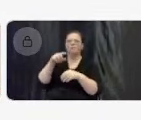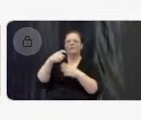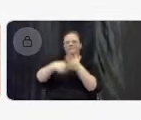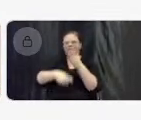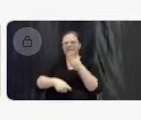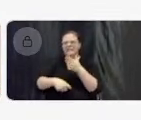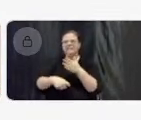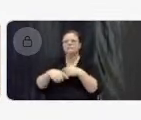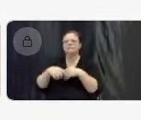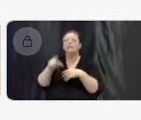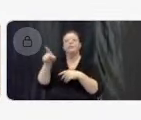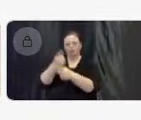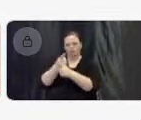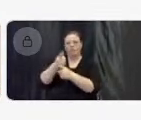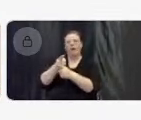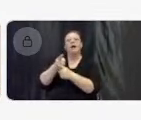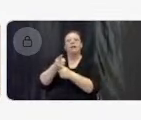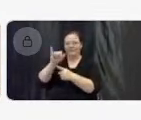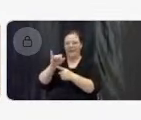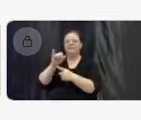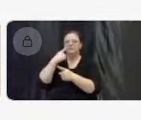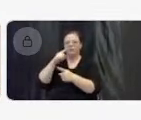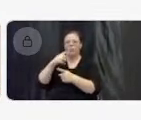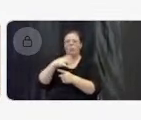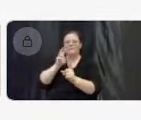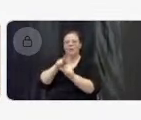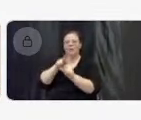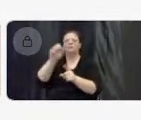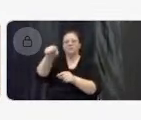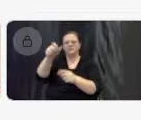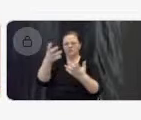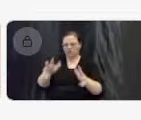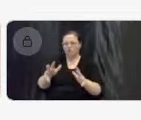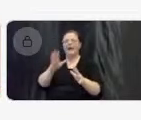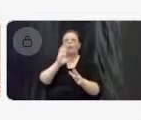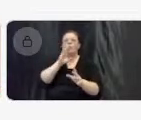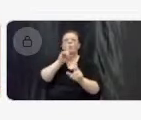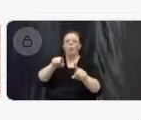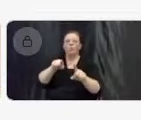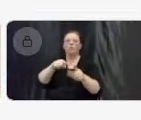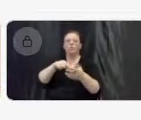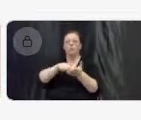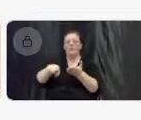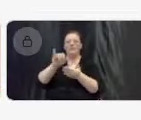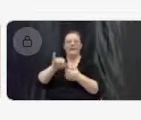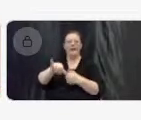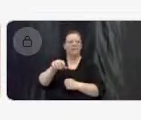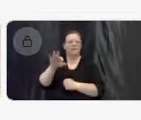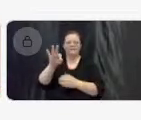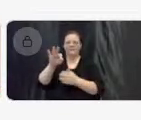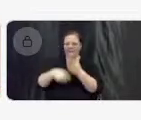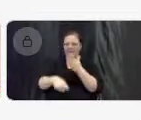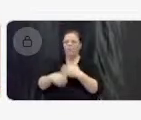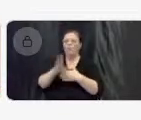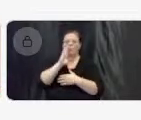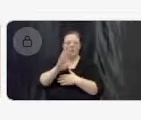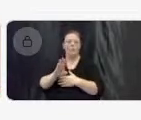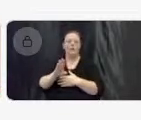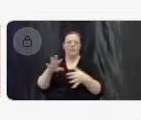Mr. Carpenter's correct, that's on appeal, and absolutely if we're ordered to pay a tie-on fee, we're going to pay a tie-on